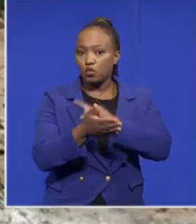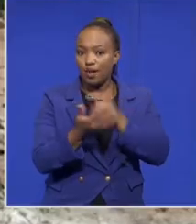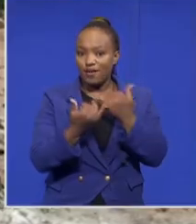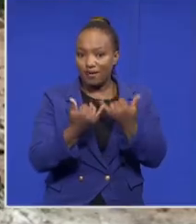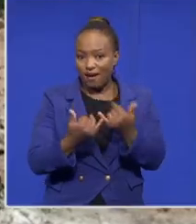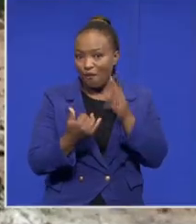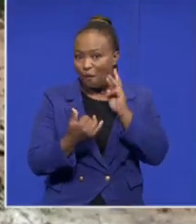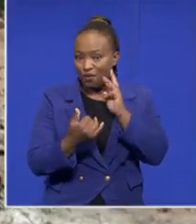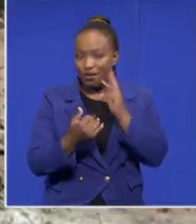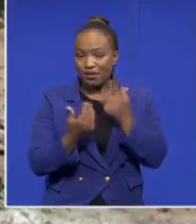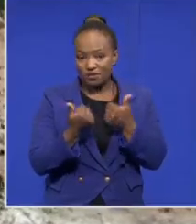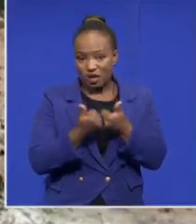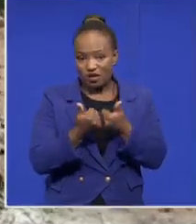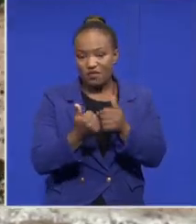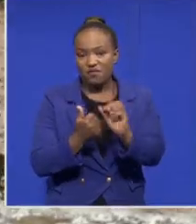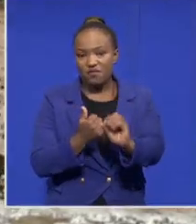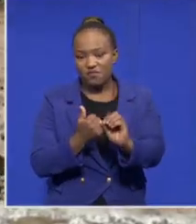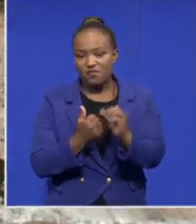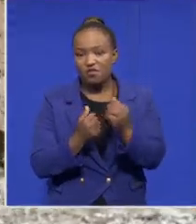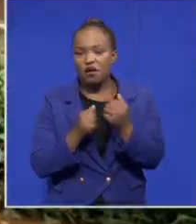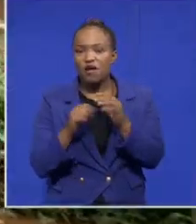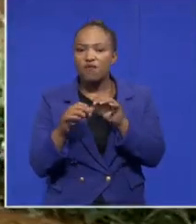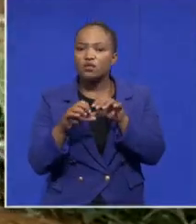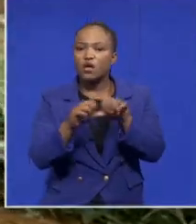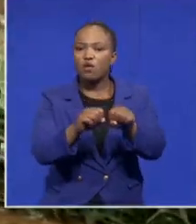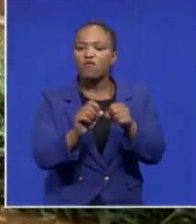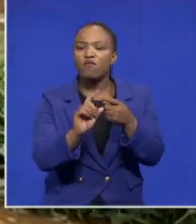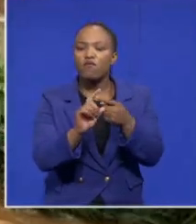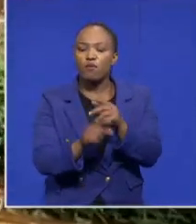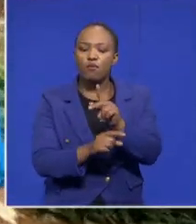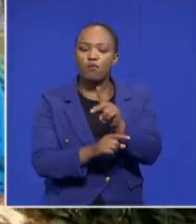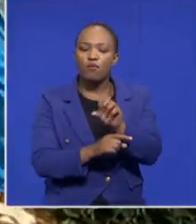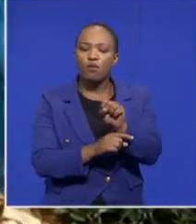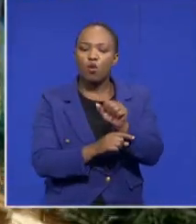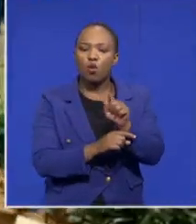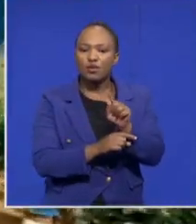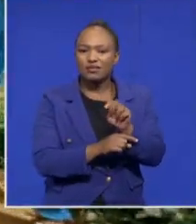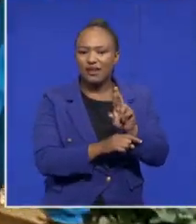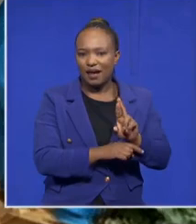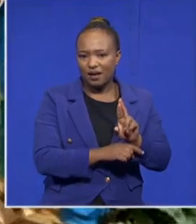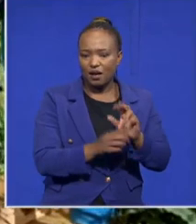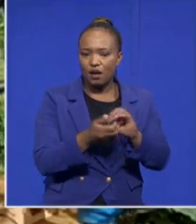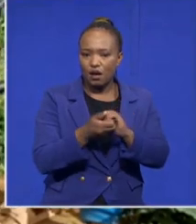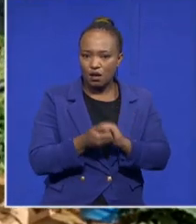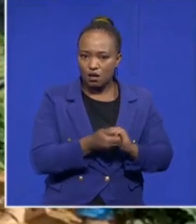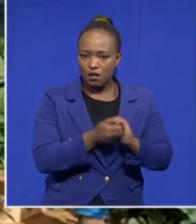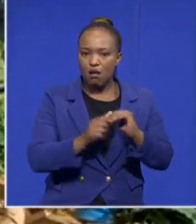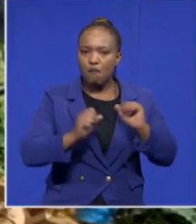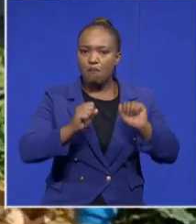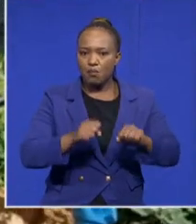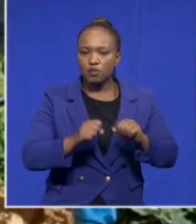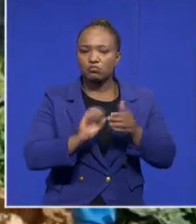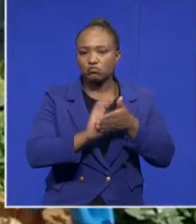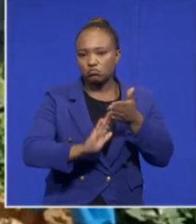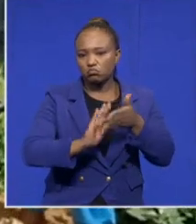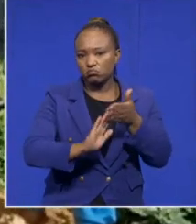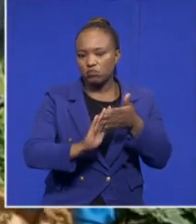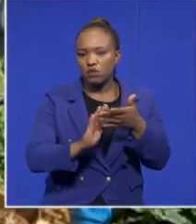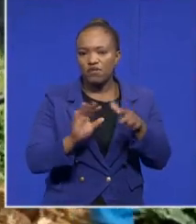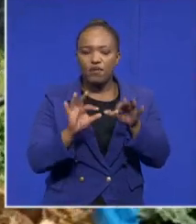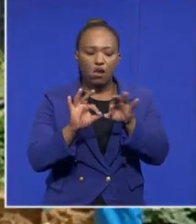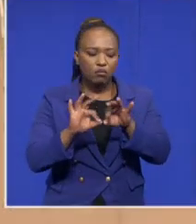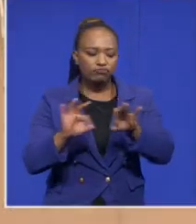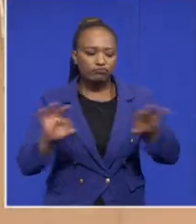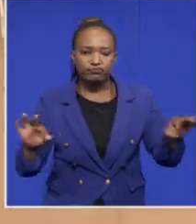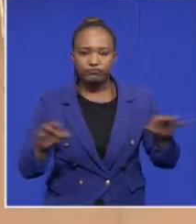Mahalis took over services from the Koster Ratepayers Association, who was granted permission to run the water and sewage plants of